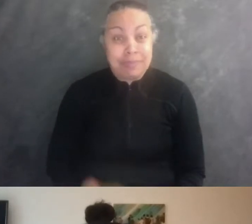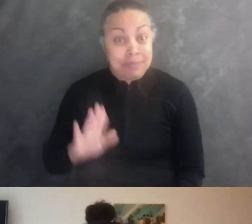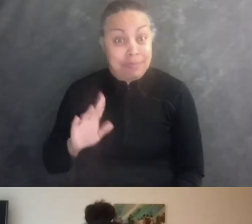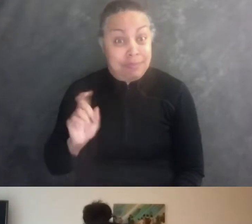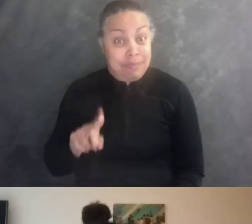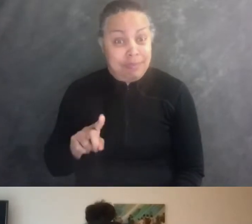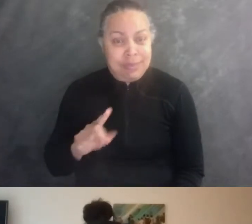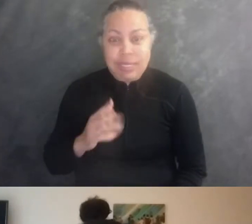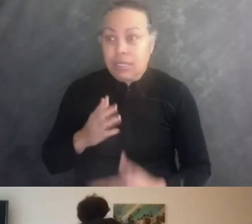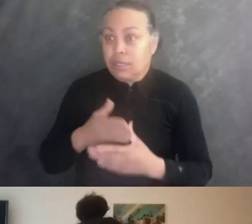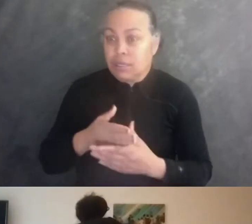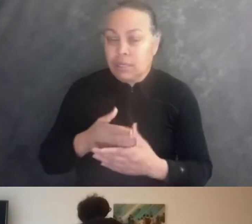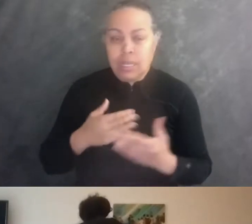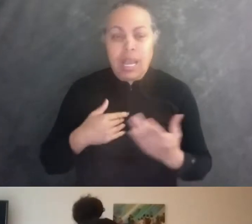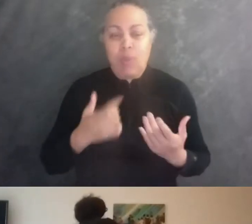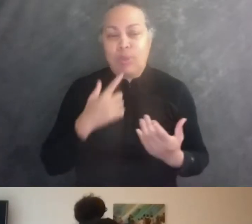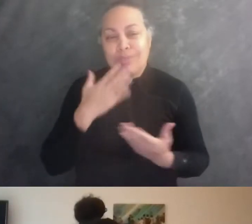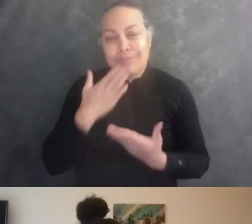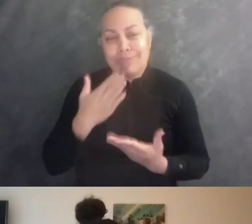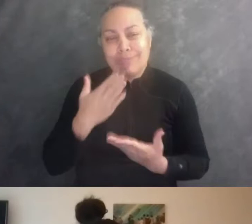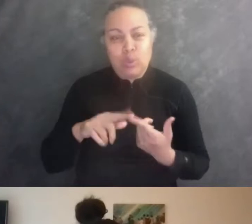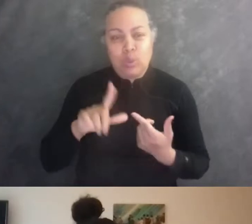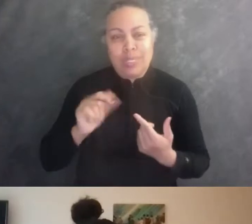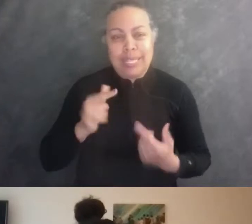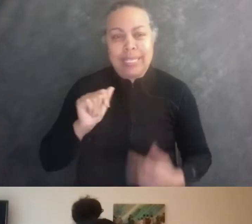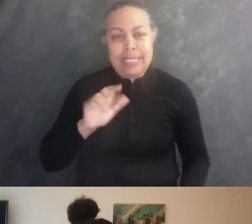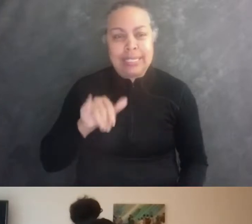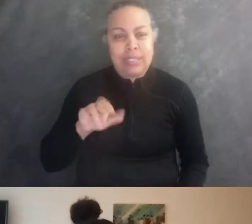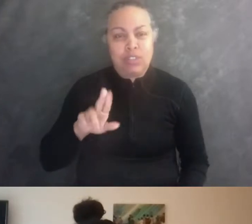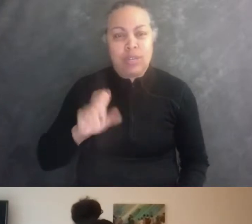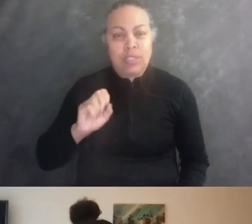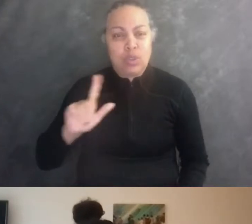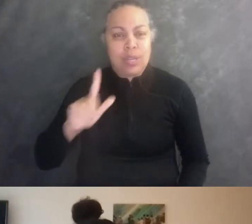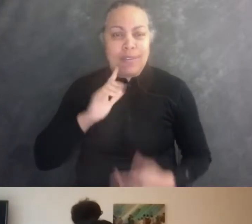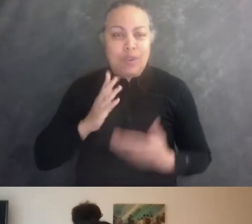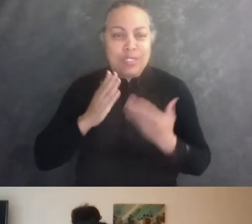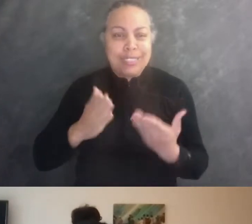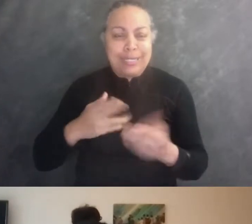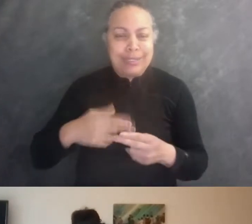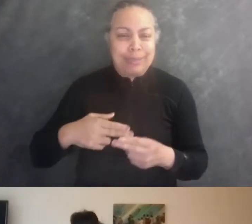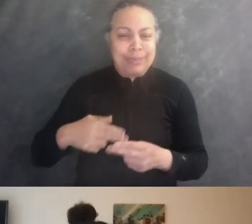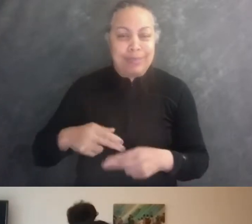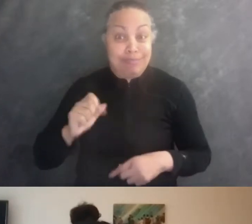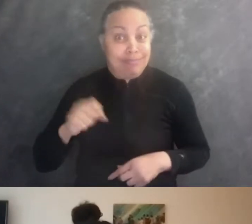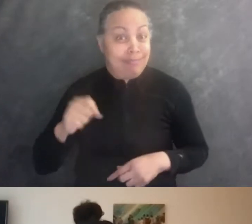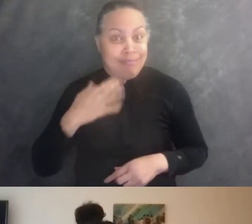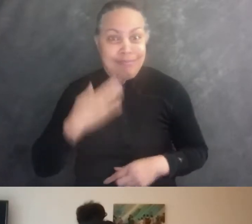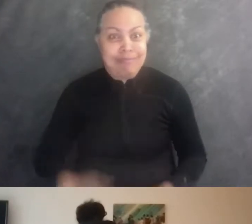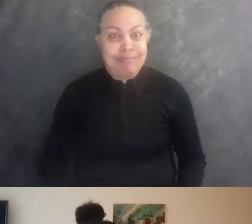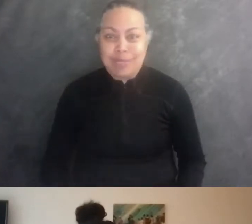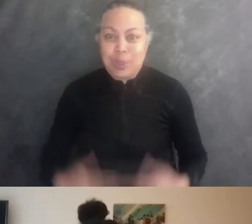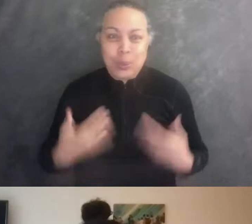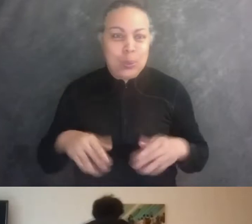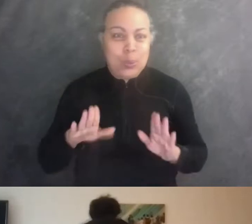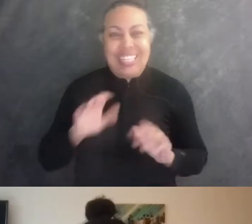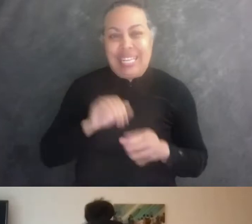oh, sorry. I just want to say thank you to Legacy Russell too for also suggesting you as Absolutely. Shout out to Legacy. Yeah, she's in Venice right